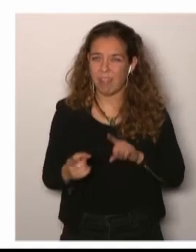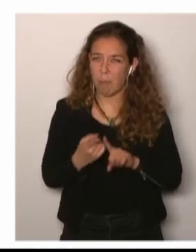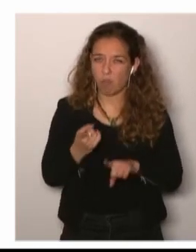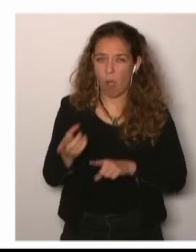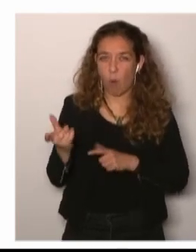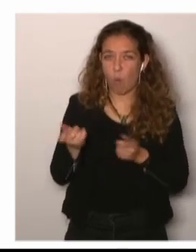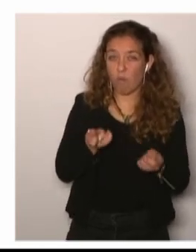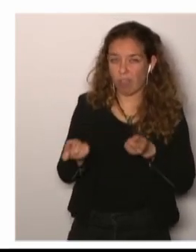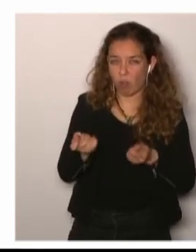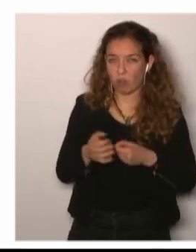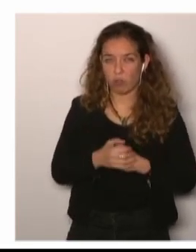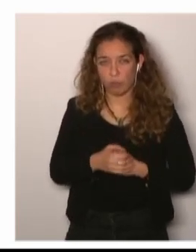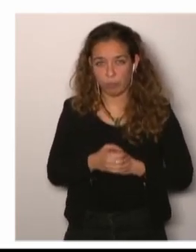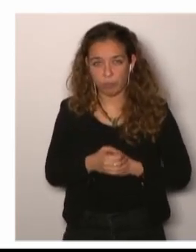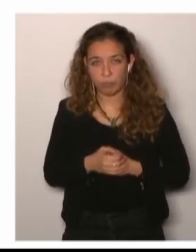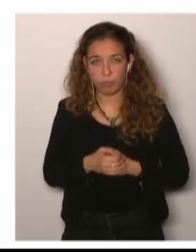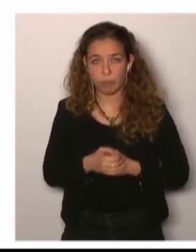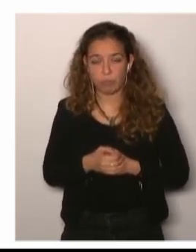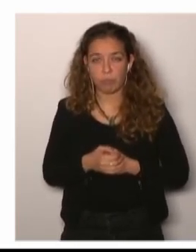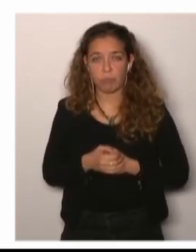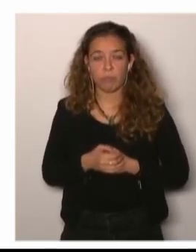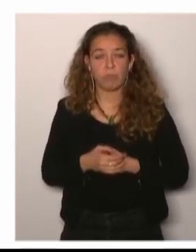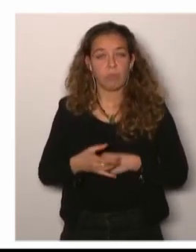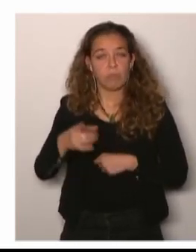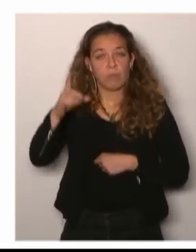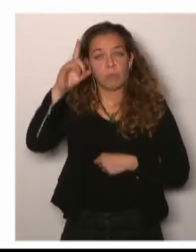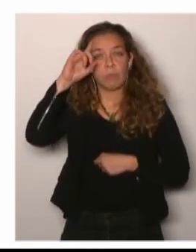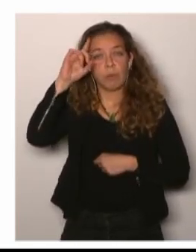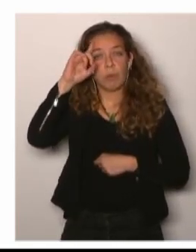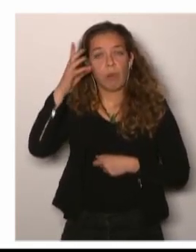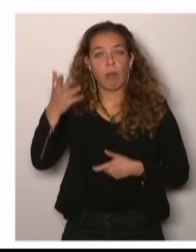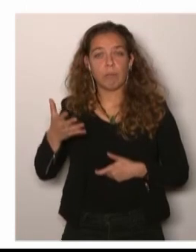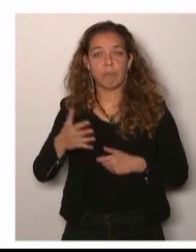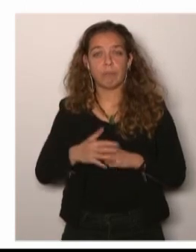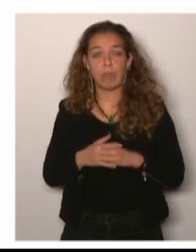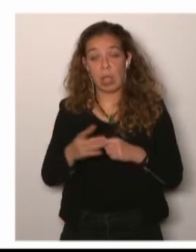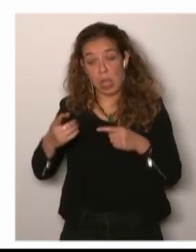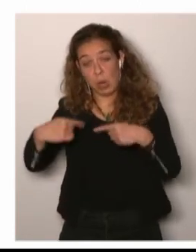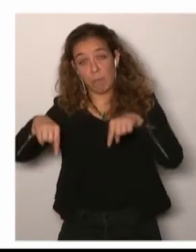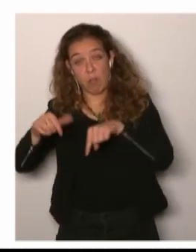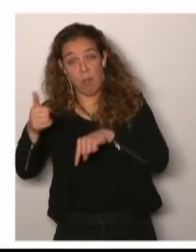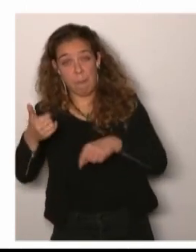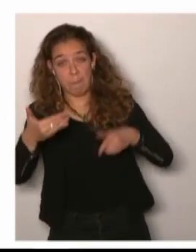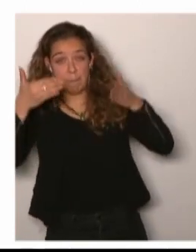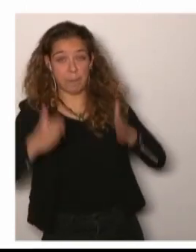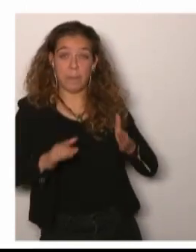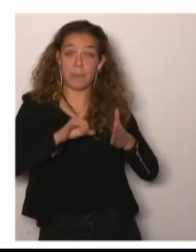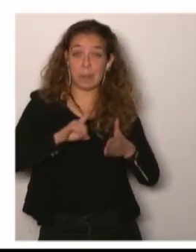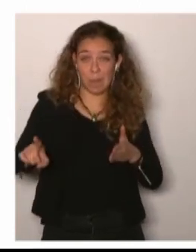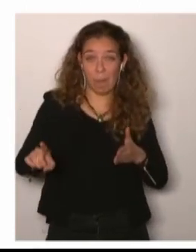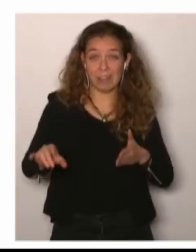it's not the Commission is managing this, it's you in the Member States are managing it in a group of your